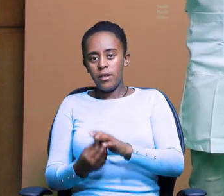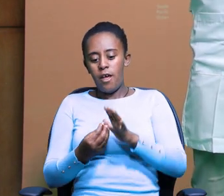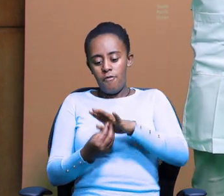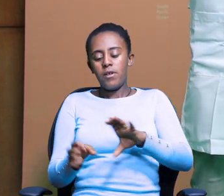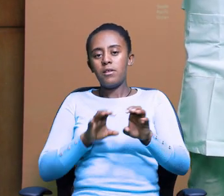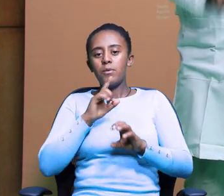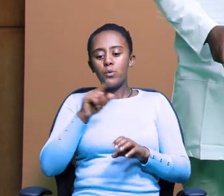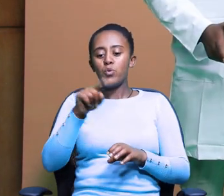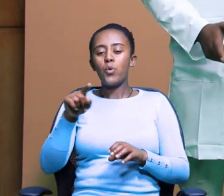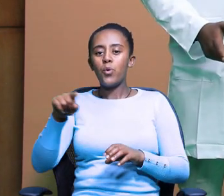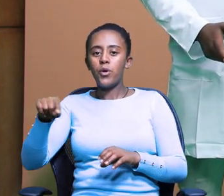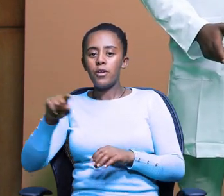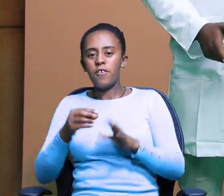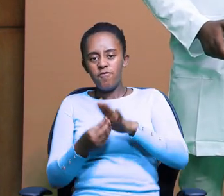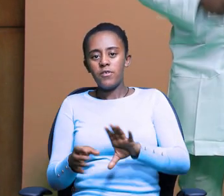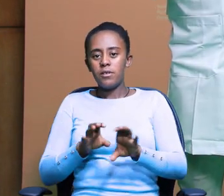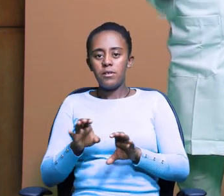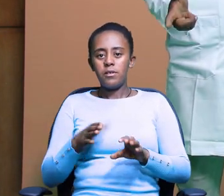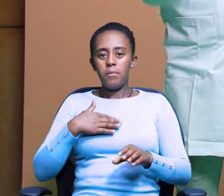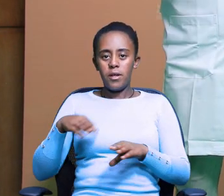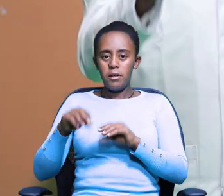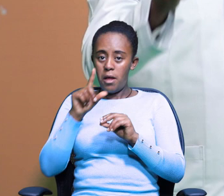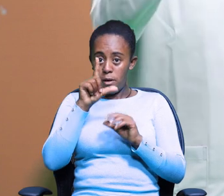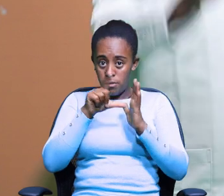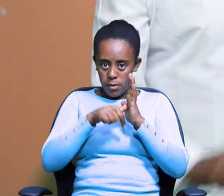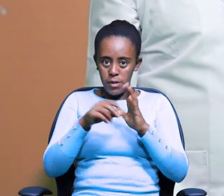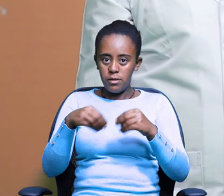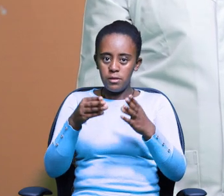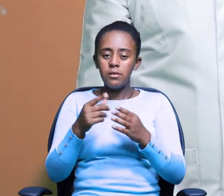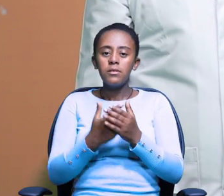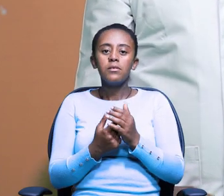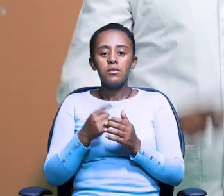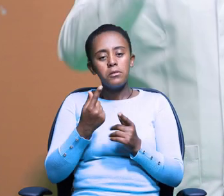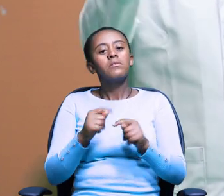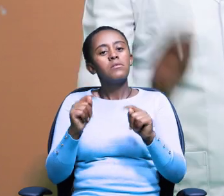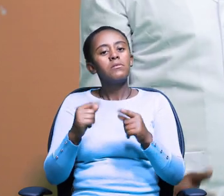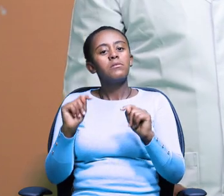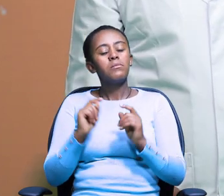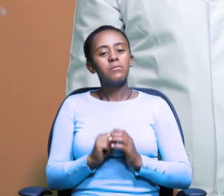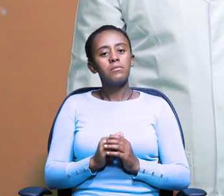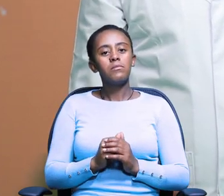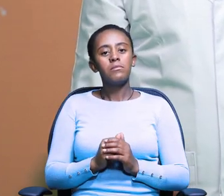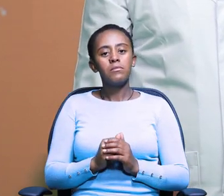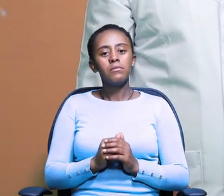affecting the magnetic field of the solenoid? My student, I give 1 minute for you. Try by